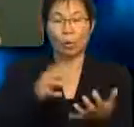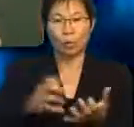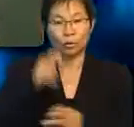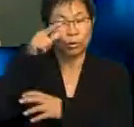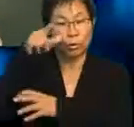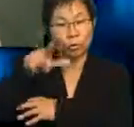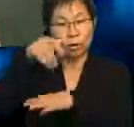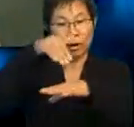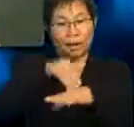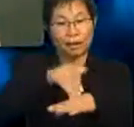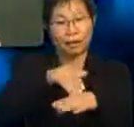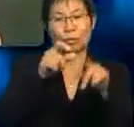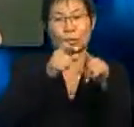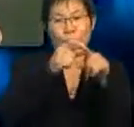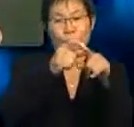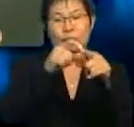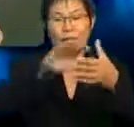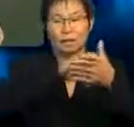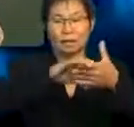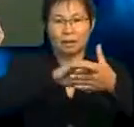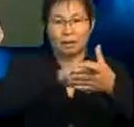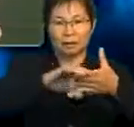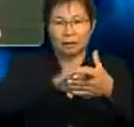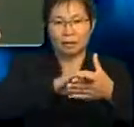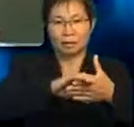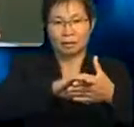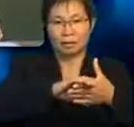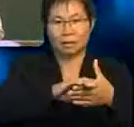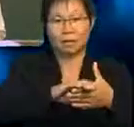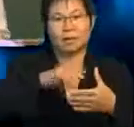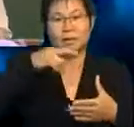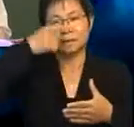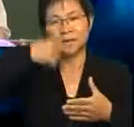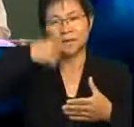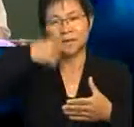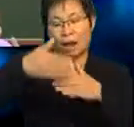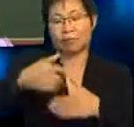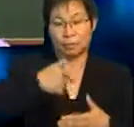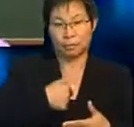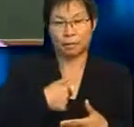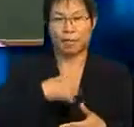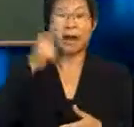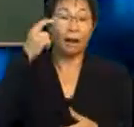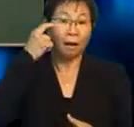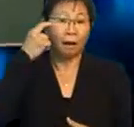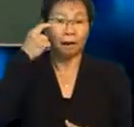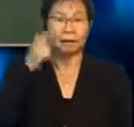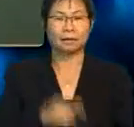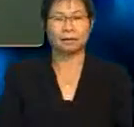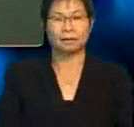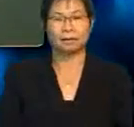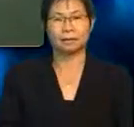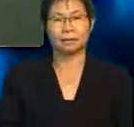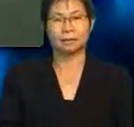Now, I want you to look at this word card. Okay, class, say after me.